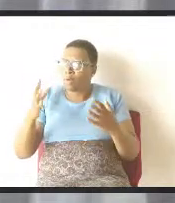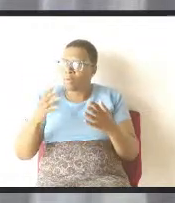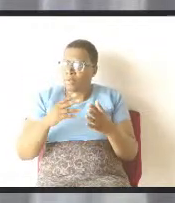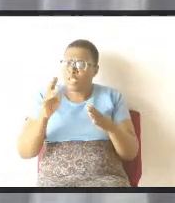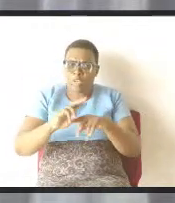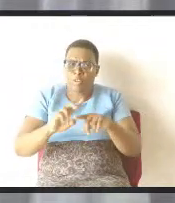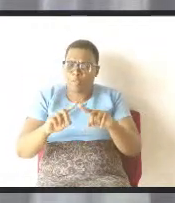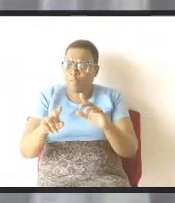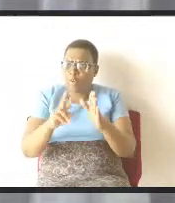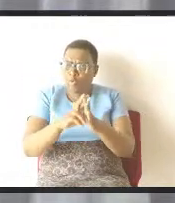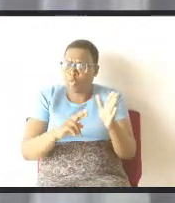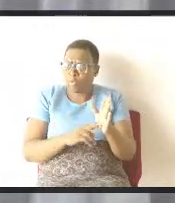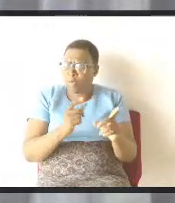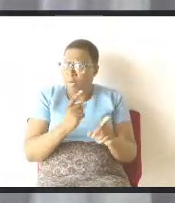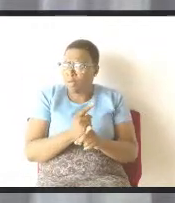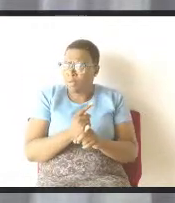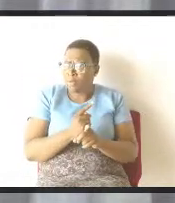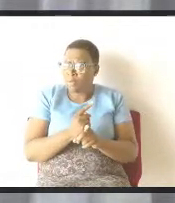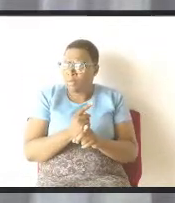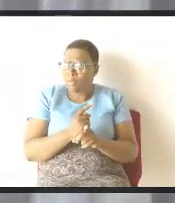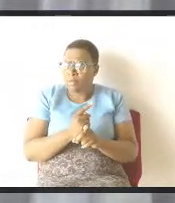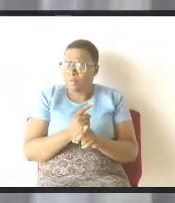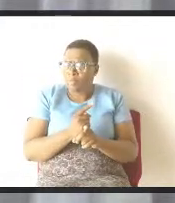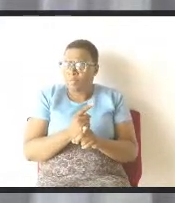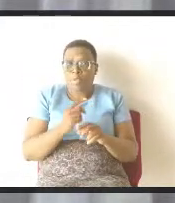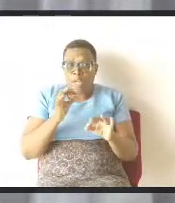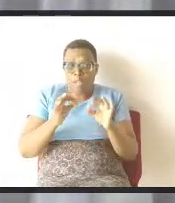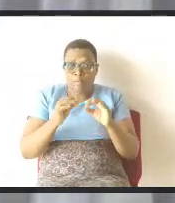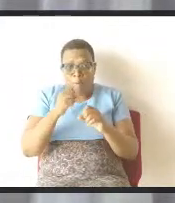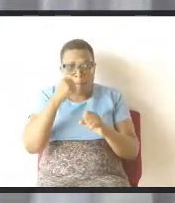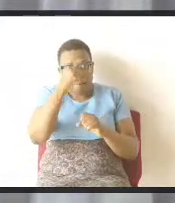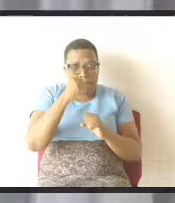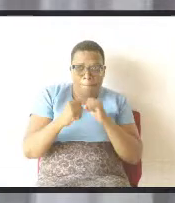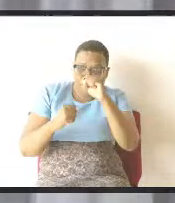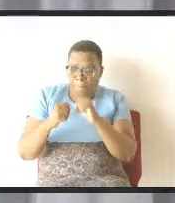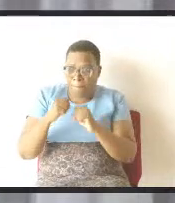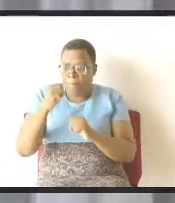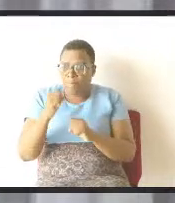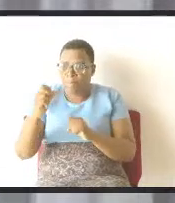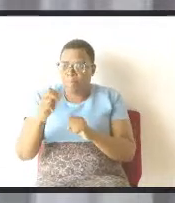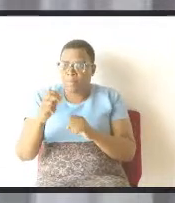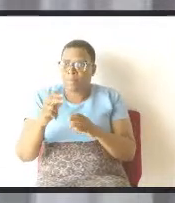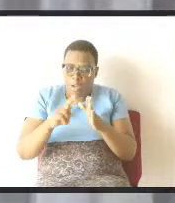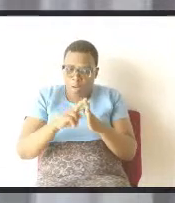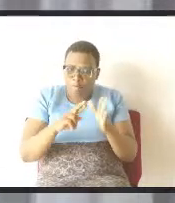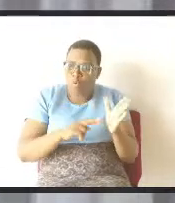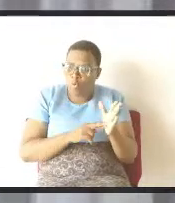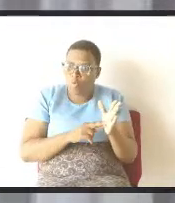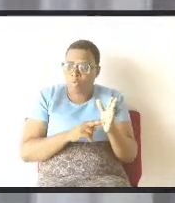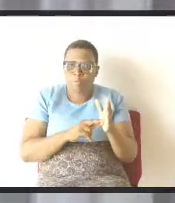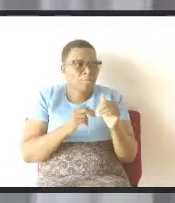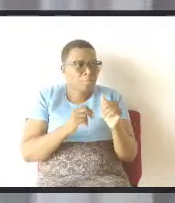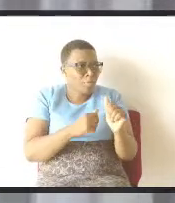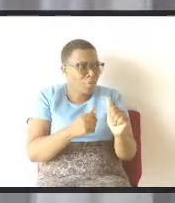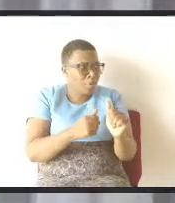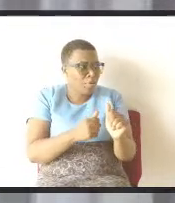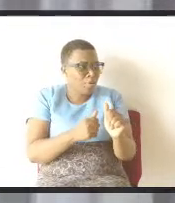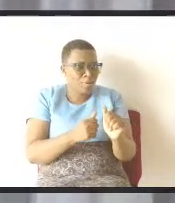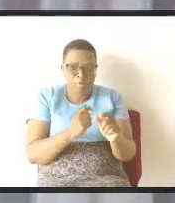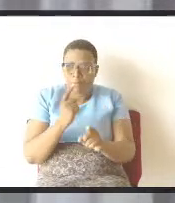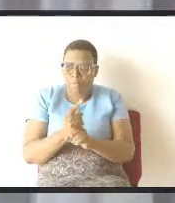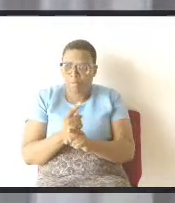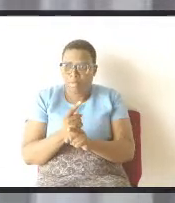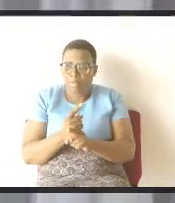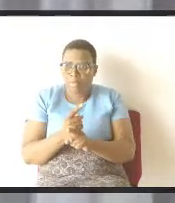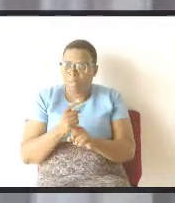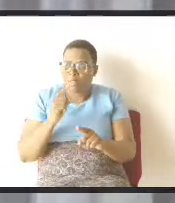have to be followed. You're a boxer. Same principle. There are some rules that have to be followed. You can't go